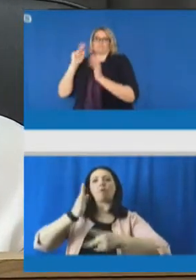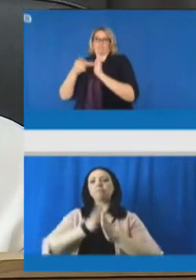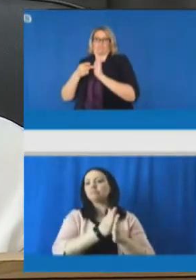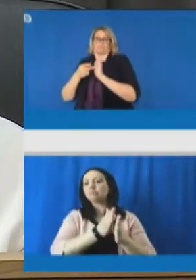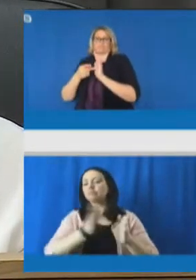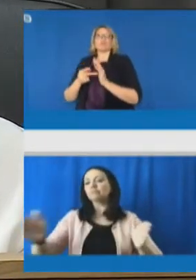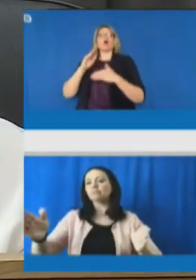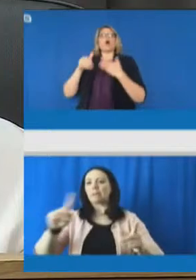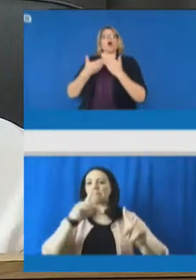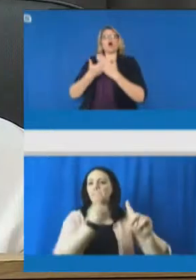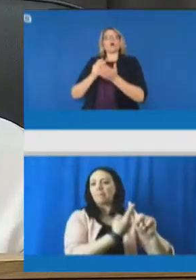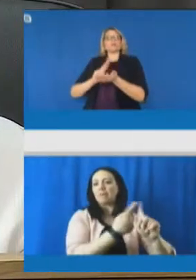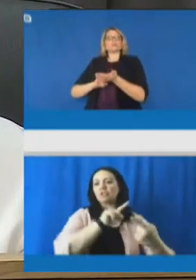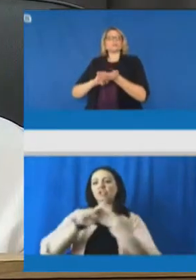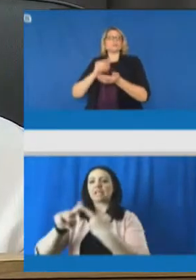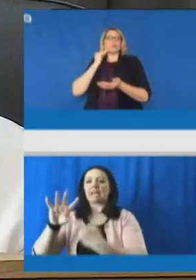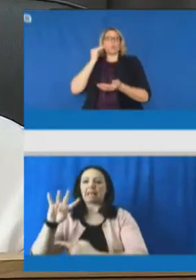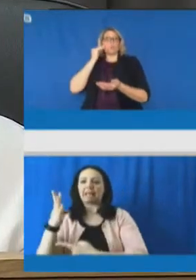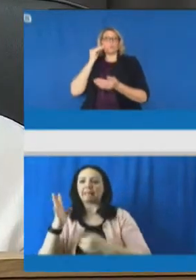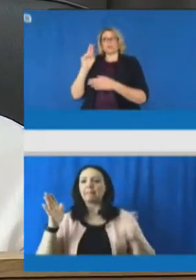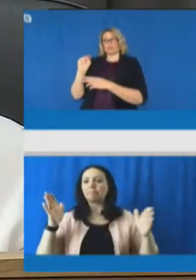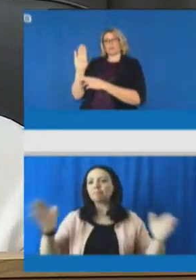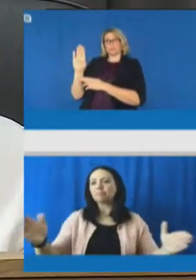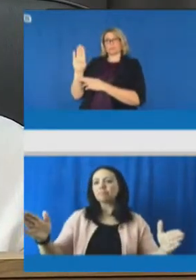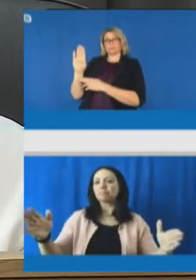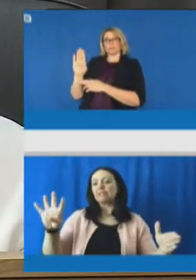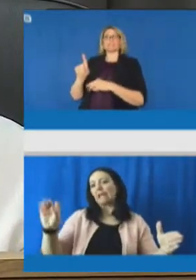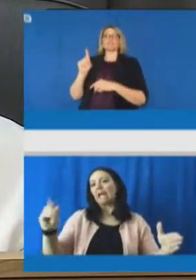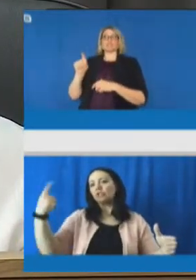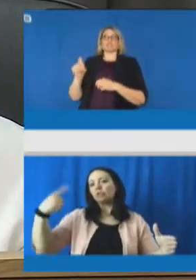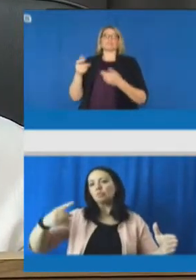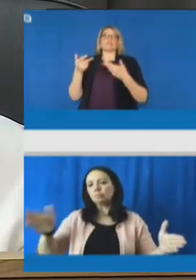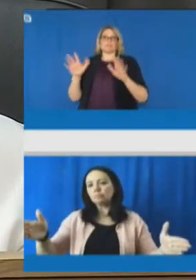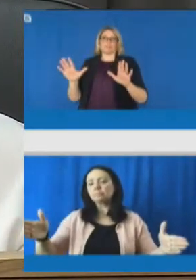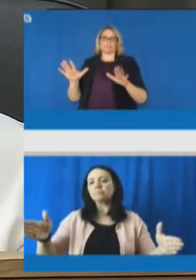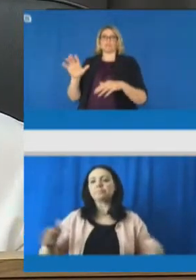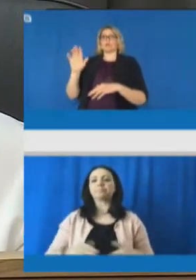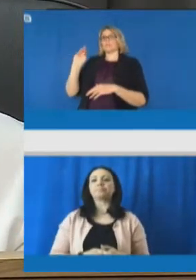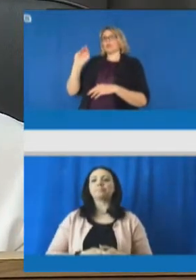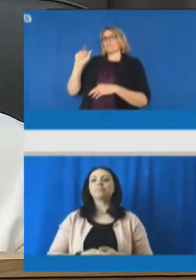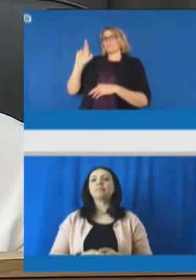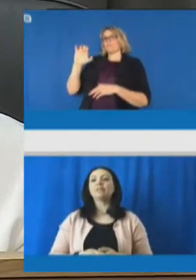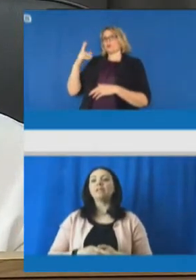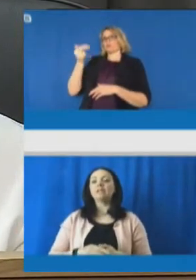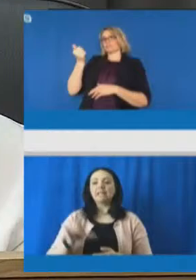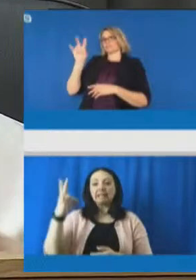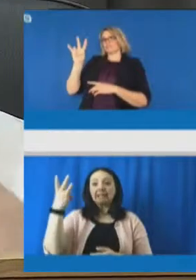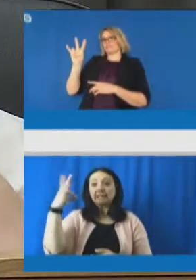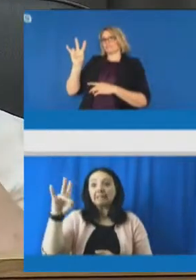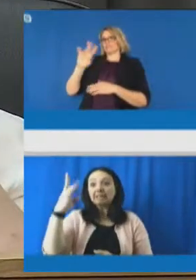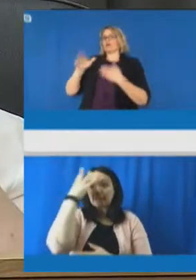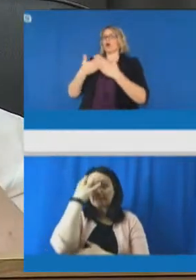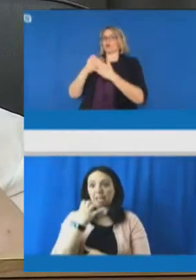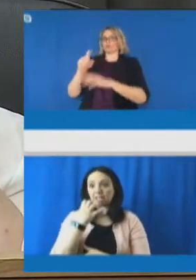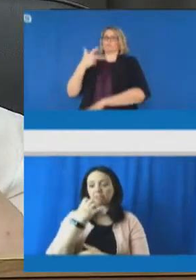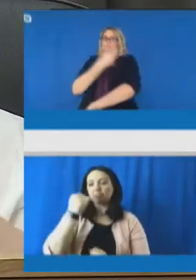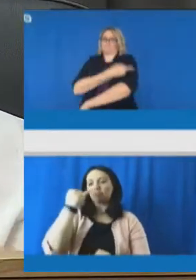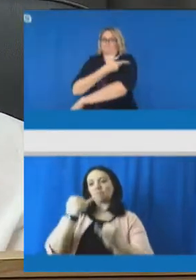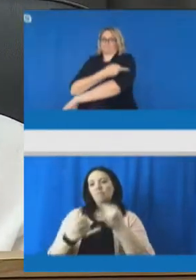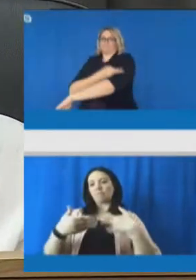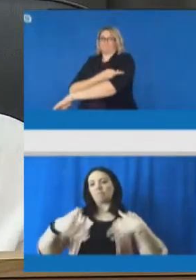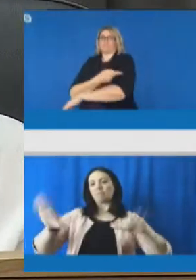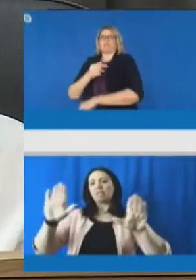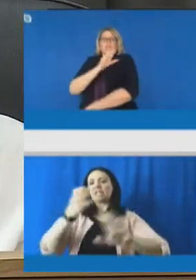will continue next week to offer the first dose of vaccine to community members aged 16 and over. It